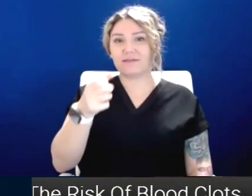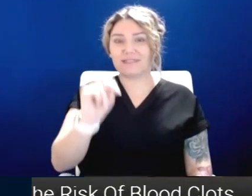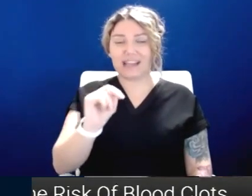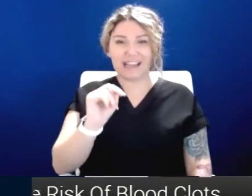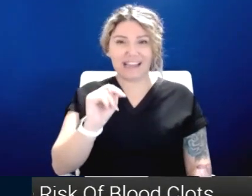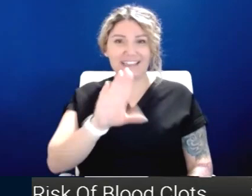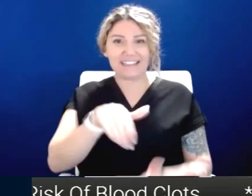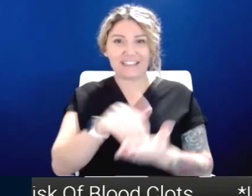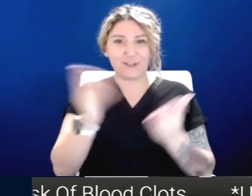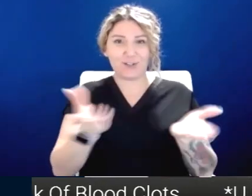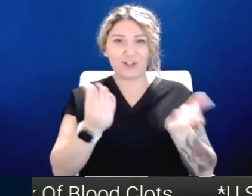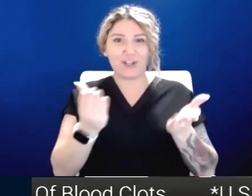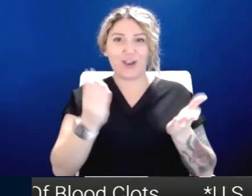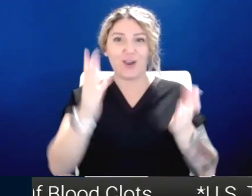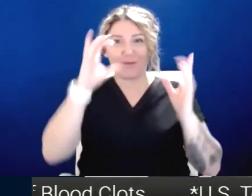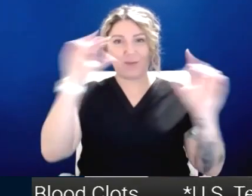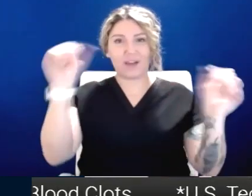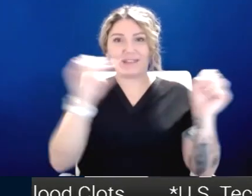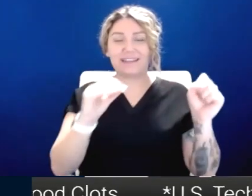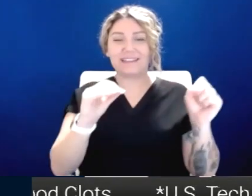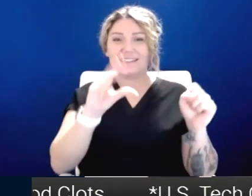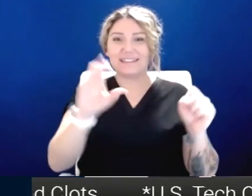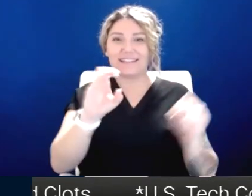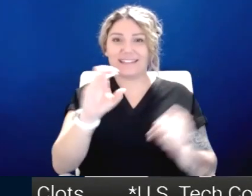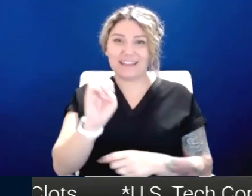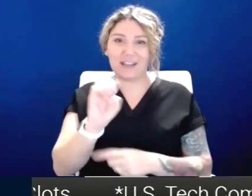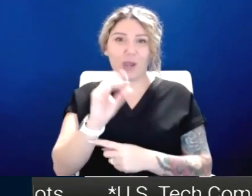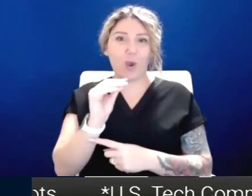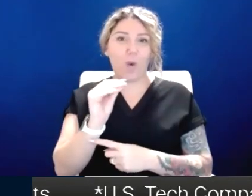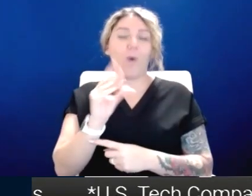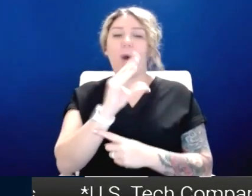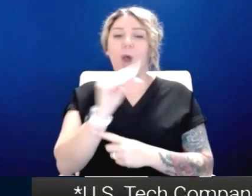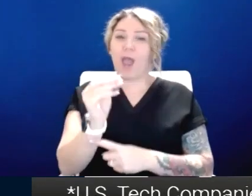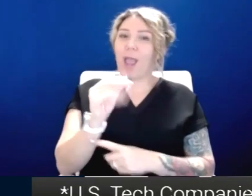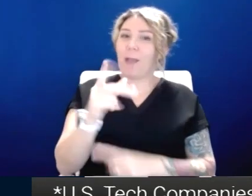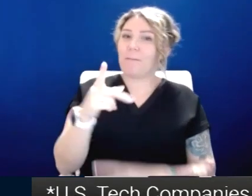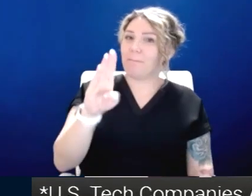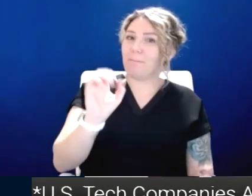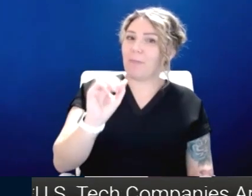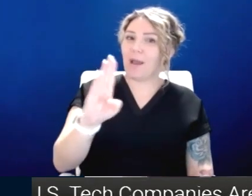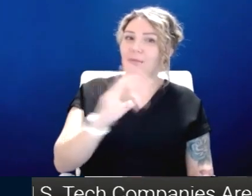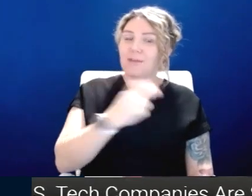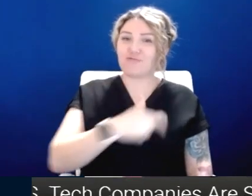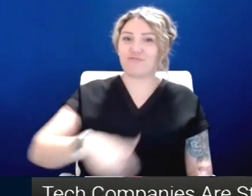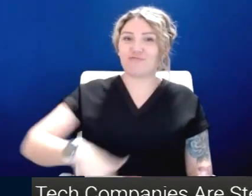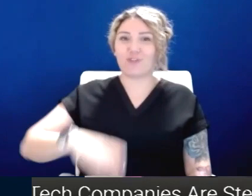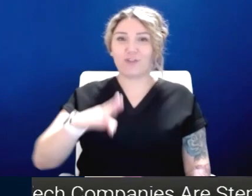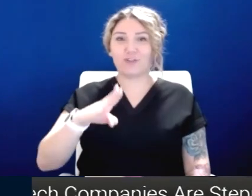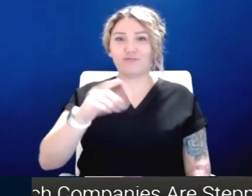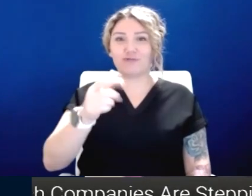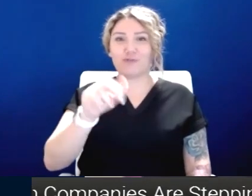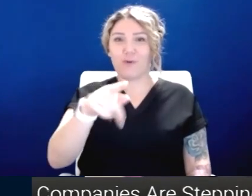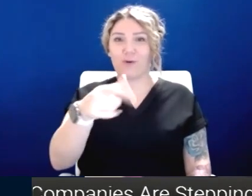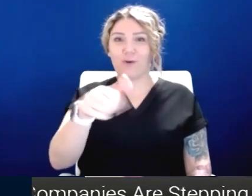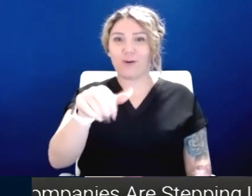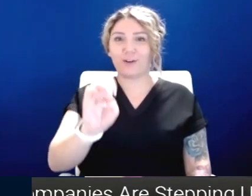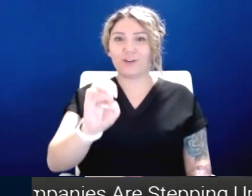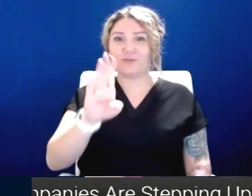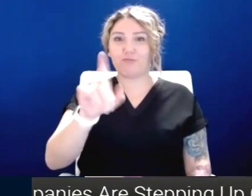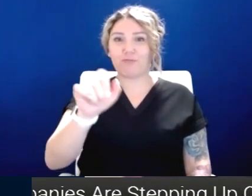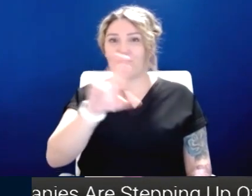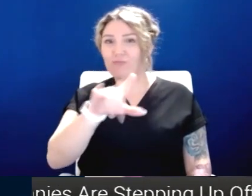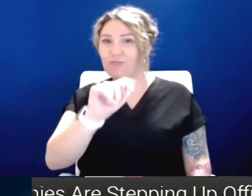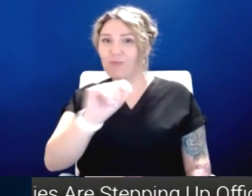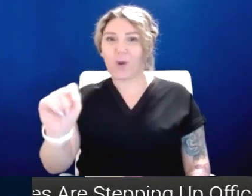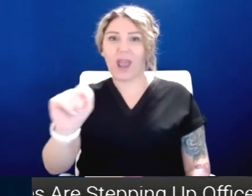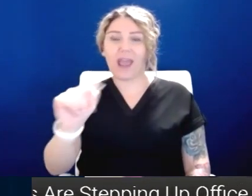President and CEO of the health system, Bob Page, along with Royals great George Brett, they both talked with the crowd before everyone got a chance to check out this